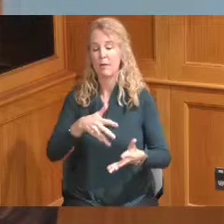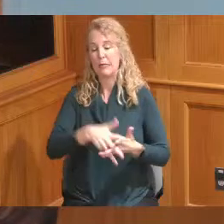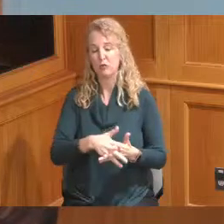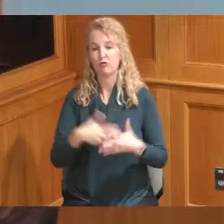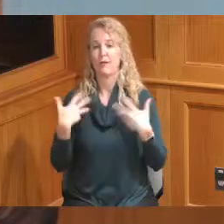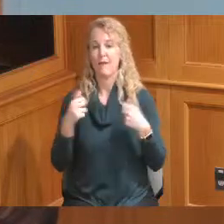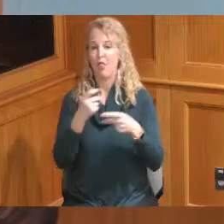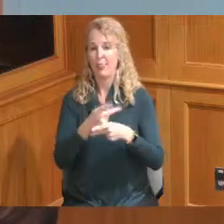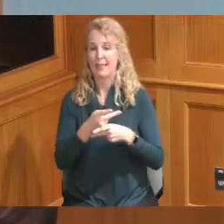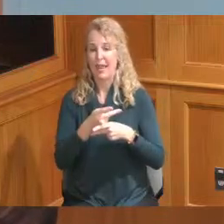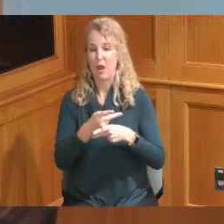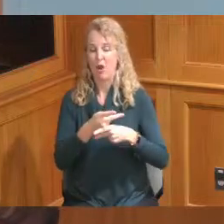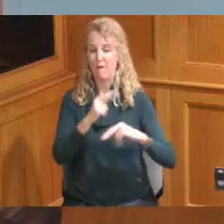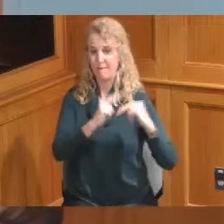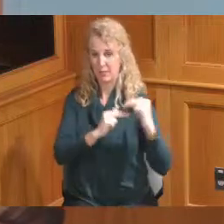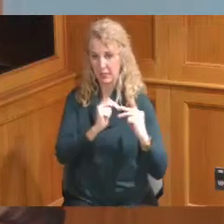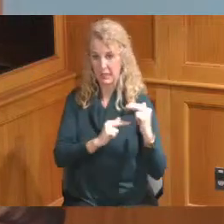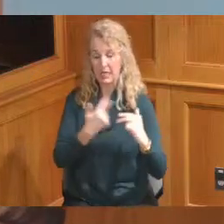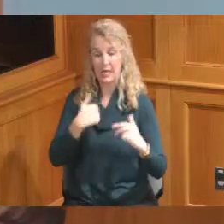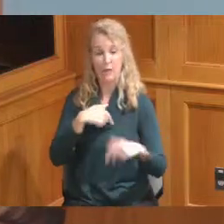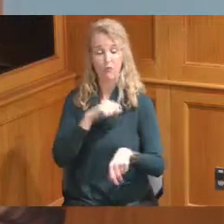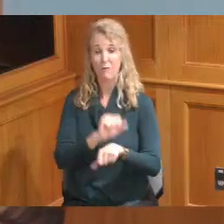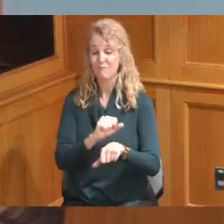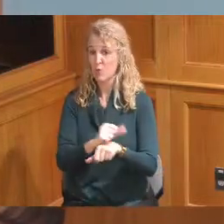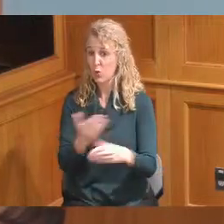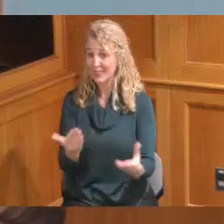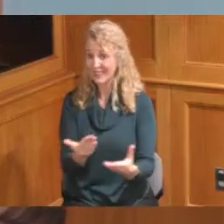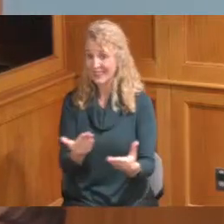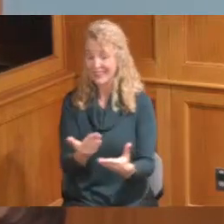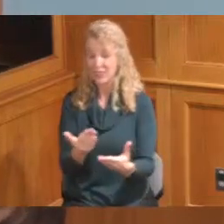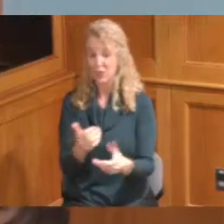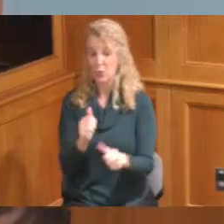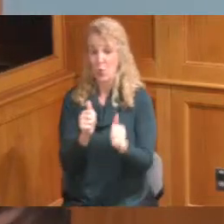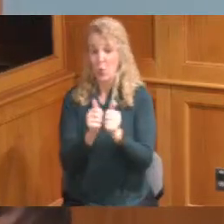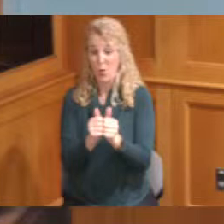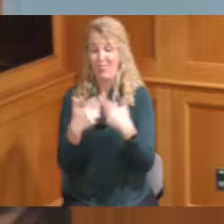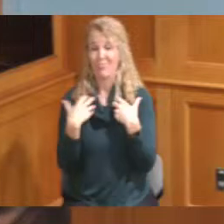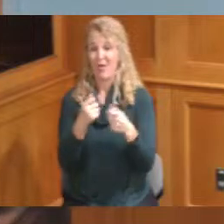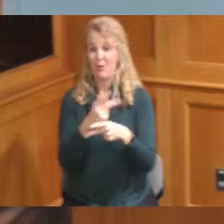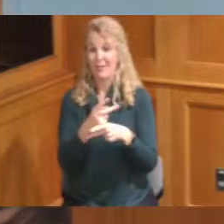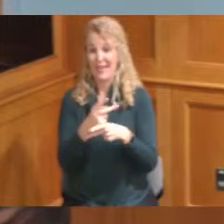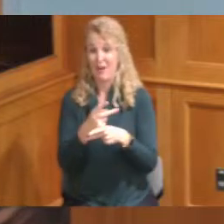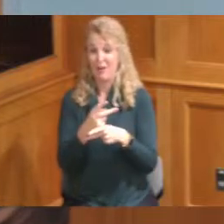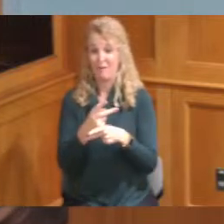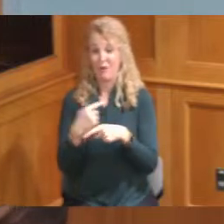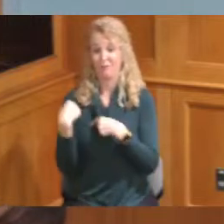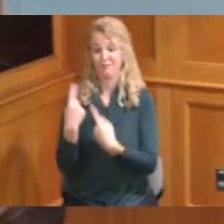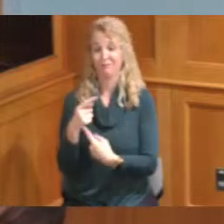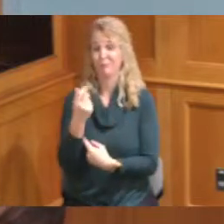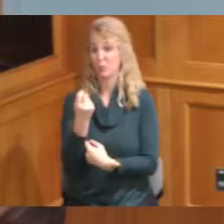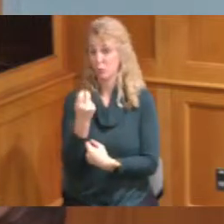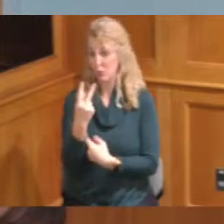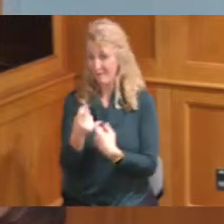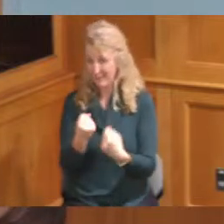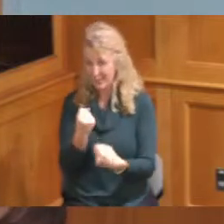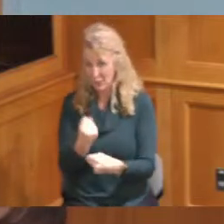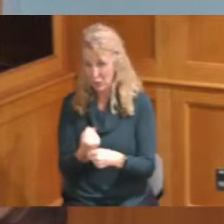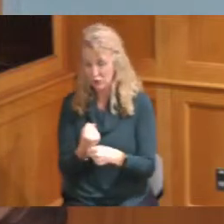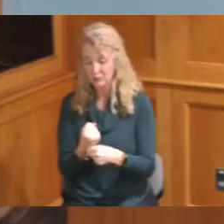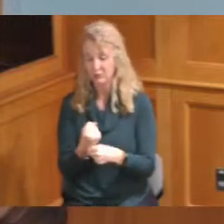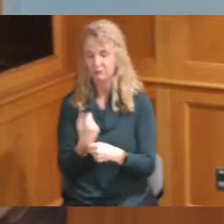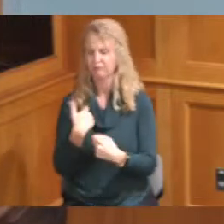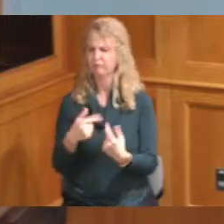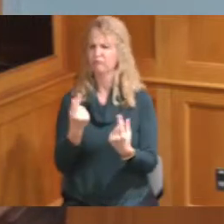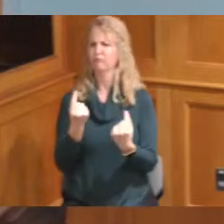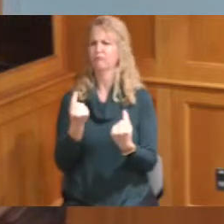facility, and we've been an integral part of Hamilton County's healthcare landscape for more than 12 years. As an integrated